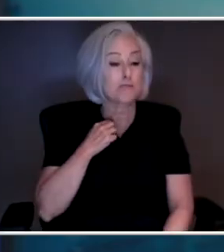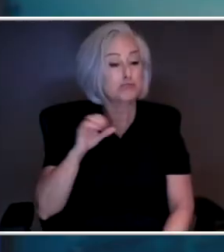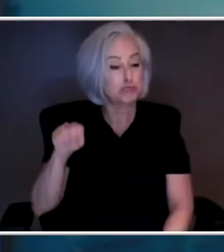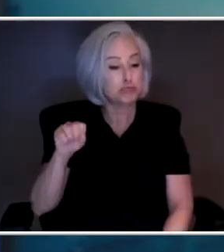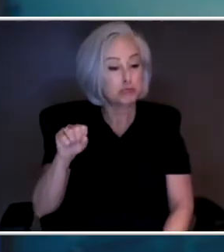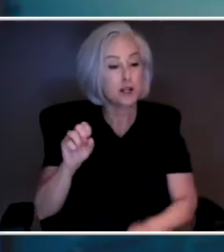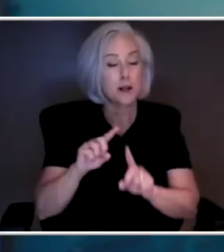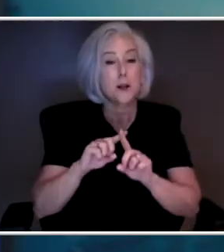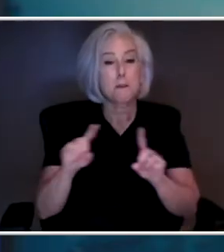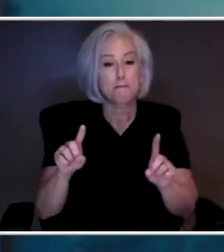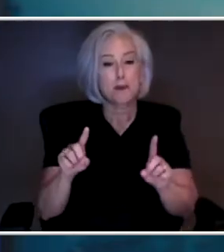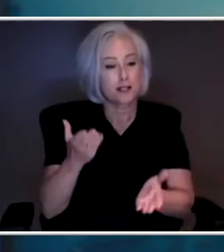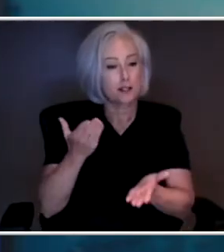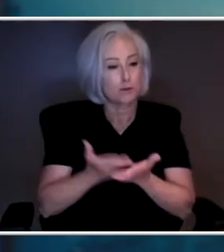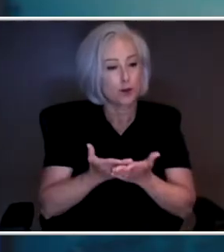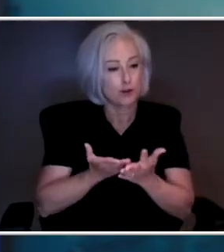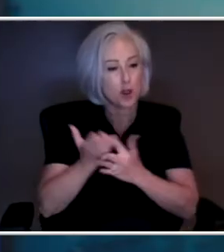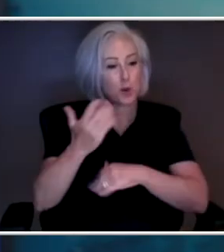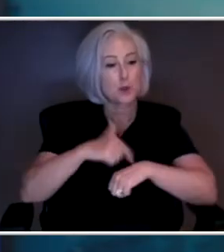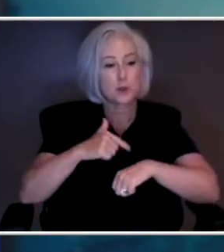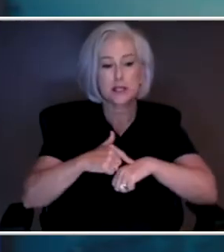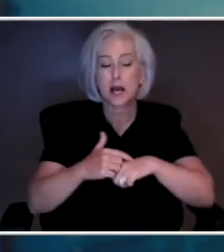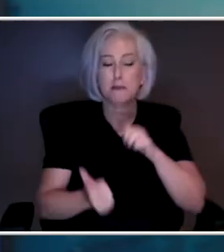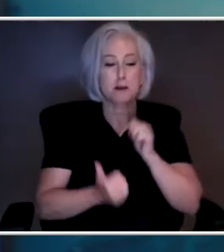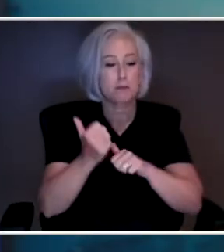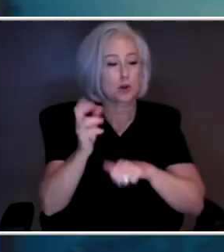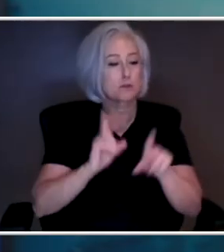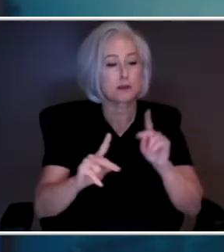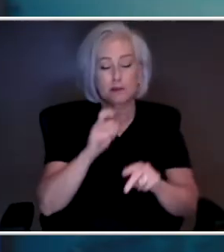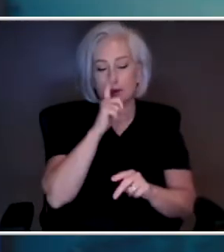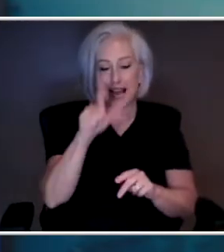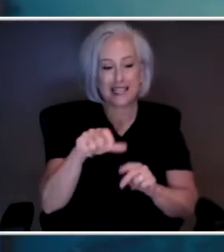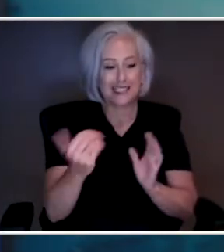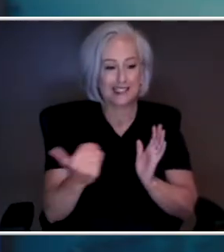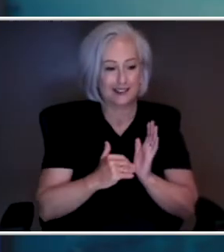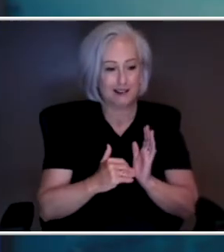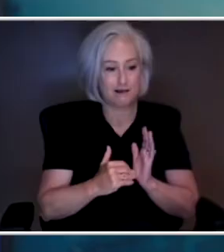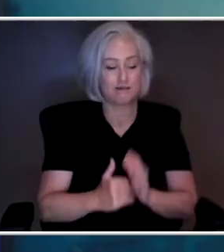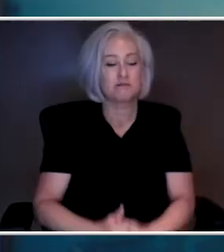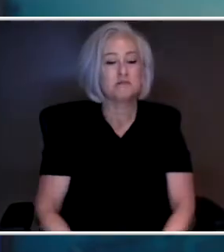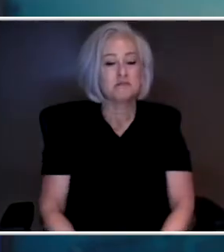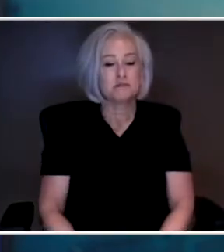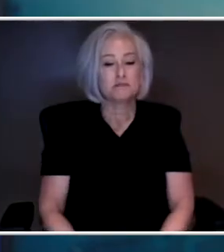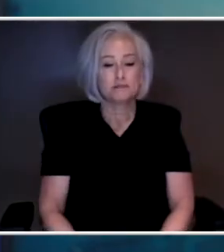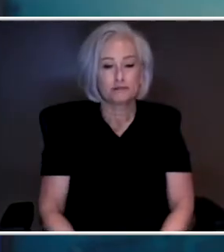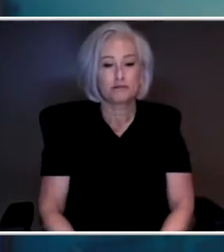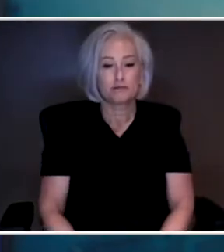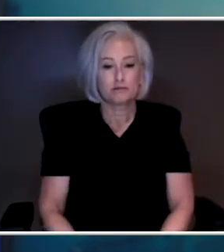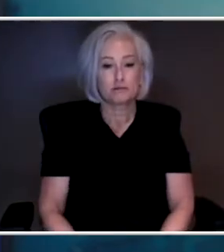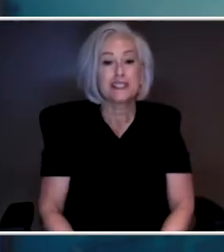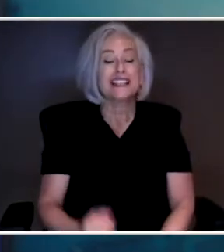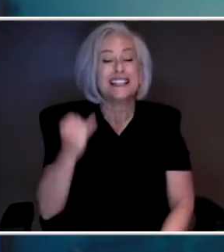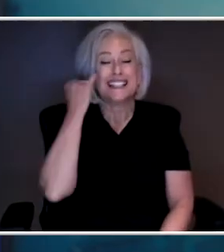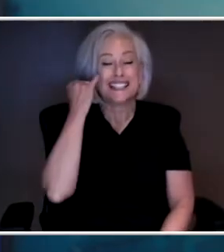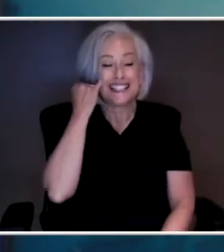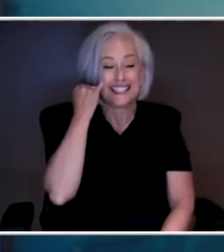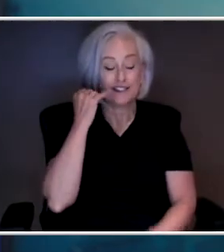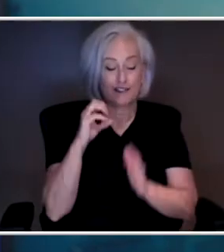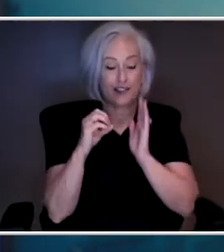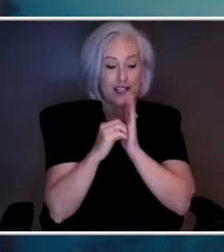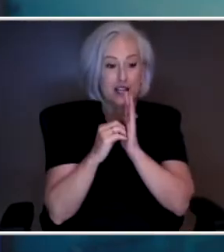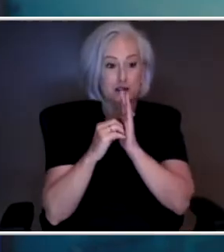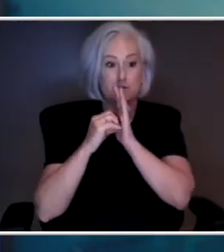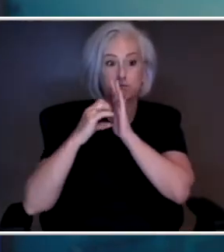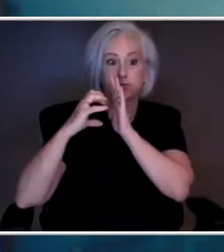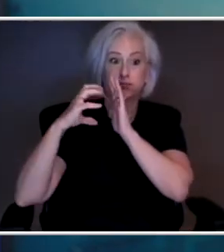proven over time that most people don't need to have it done. You know, sometimes when you're dealing with much larger nodules than Sandy's,